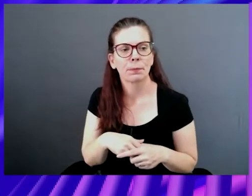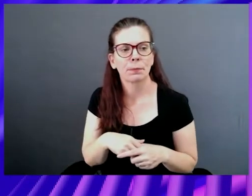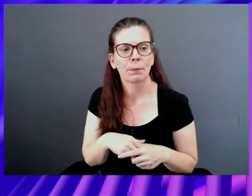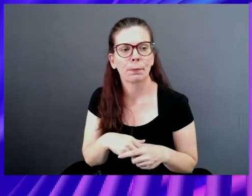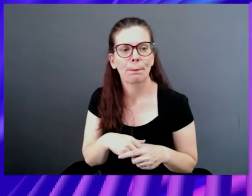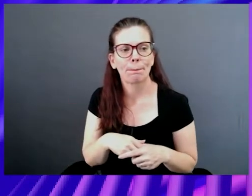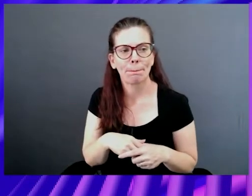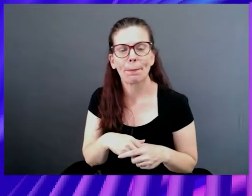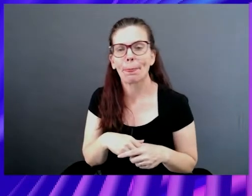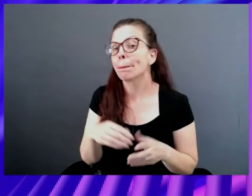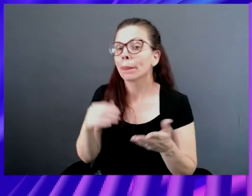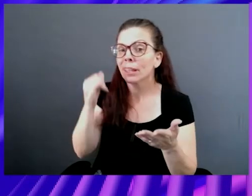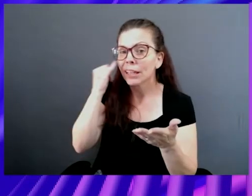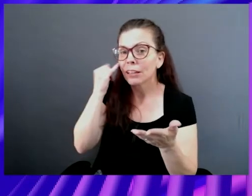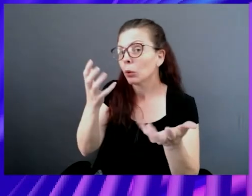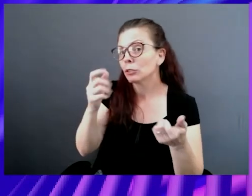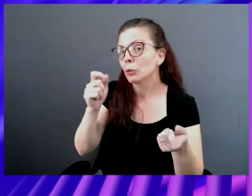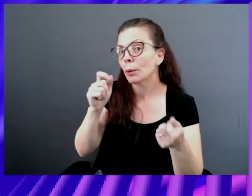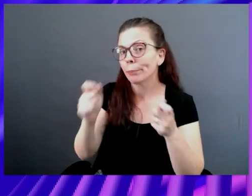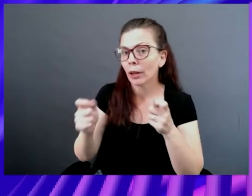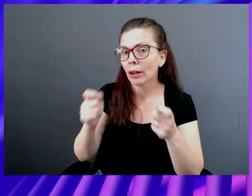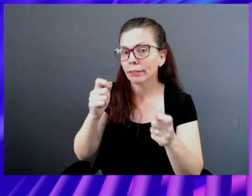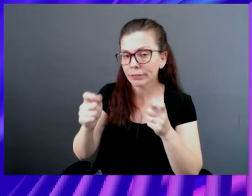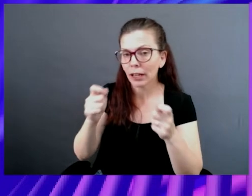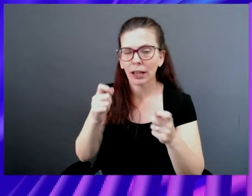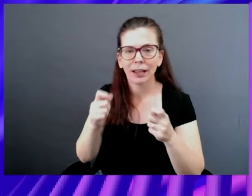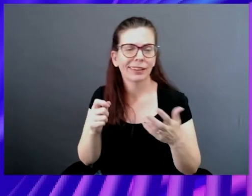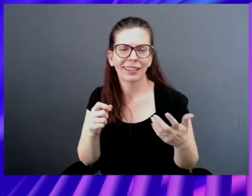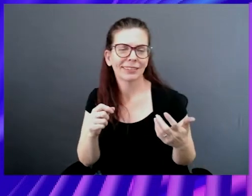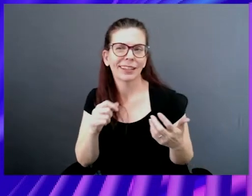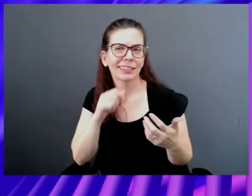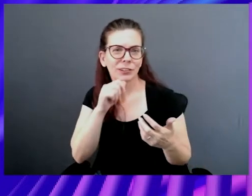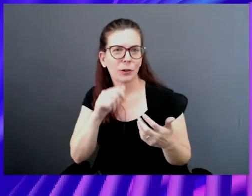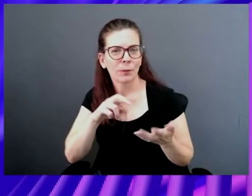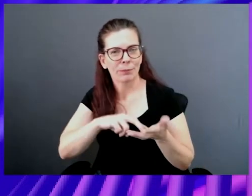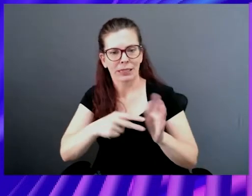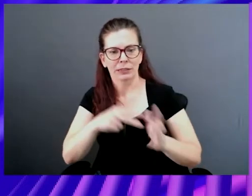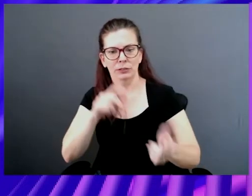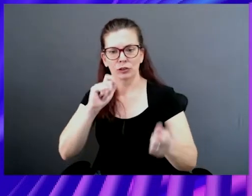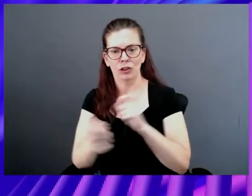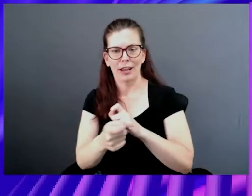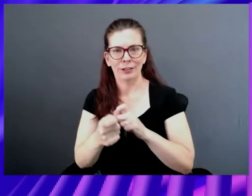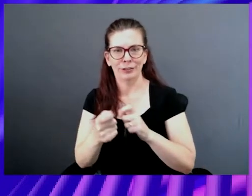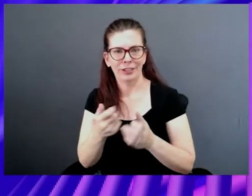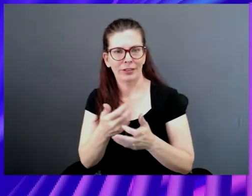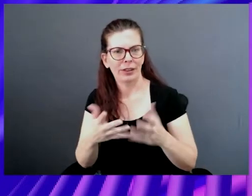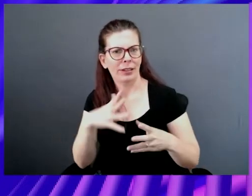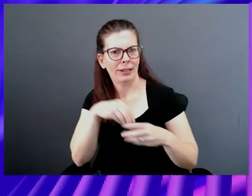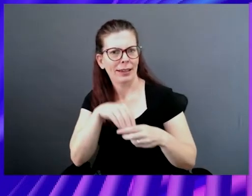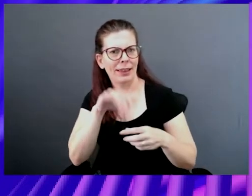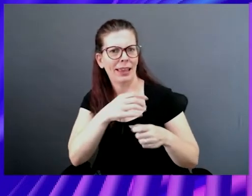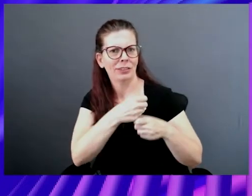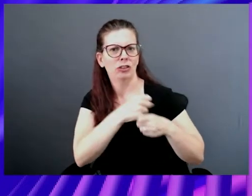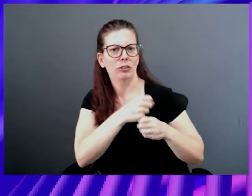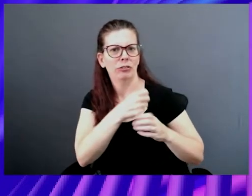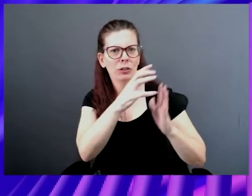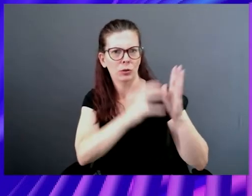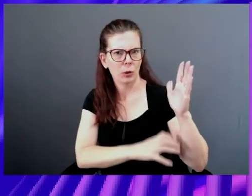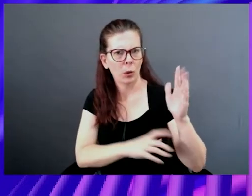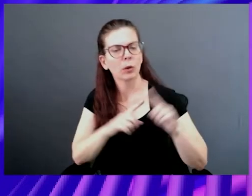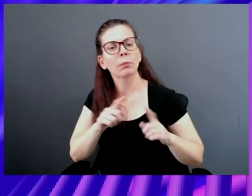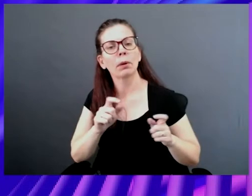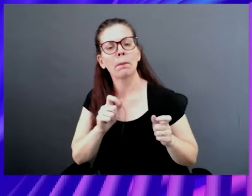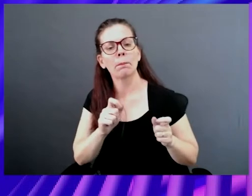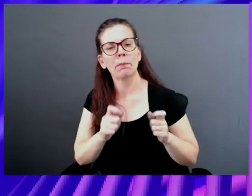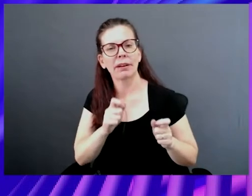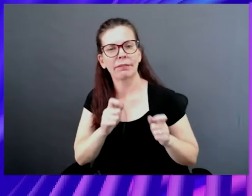But if you want to modify, like I don't necessarily want to change the stuff that's in that generated code, but I do want to modify it. Like in this case, I